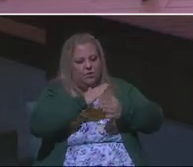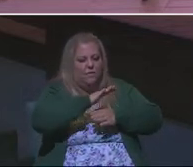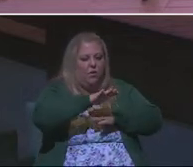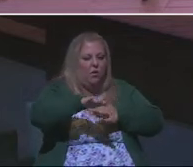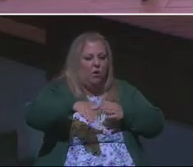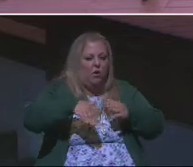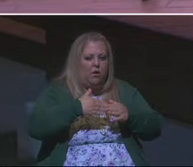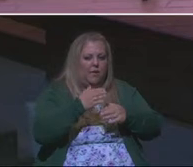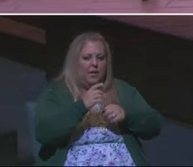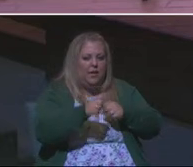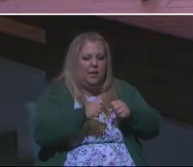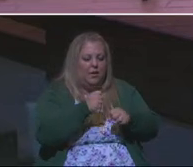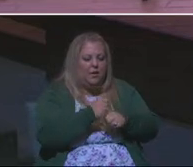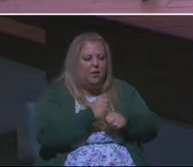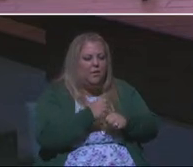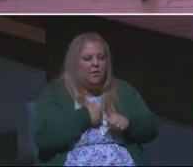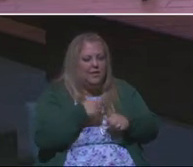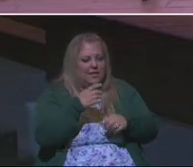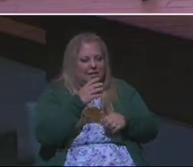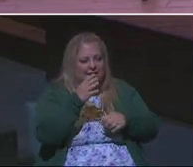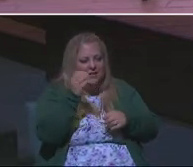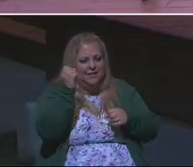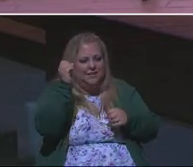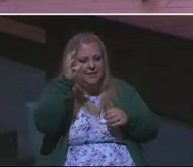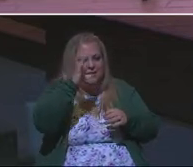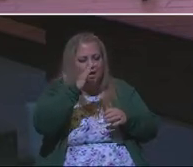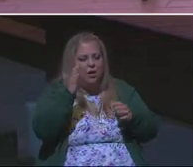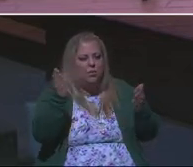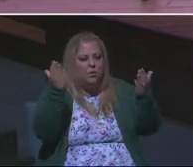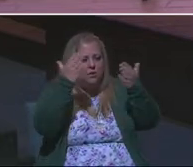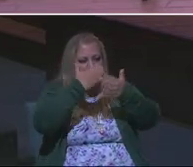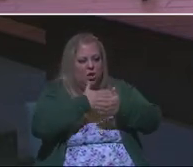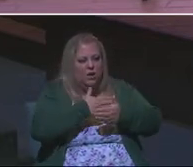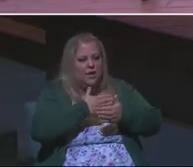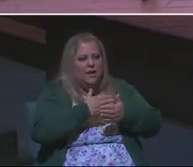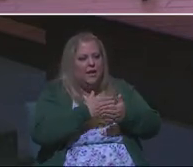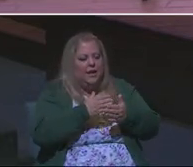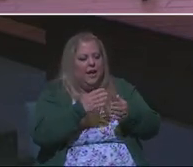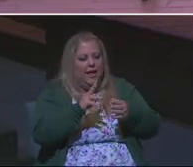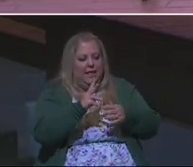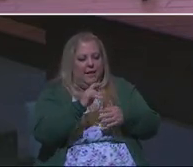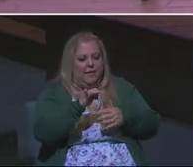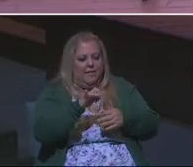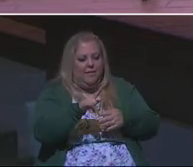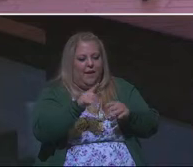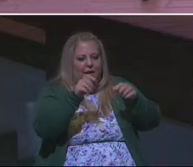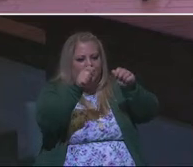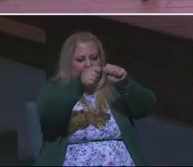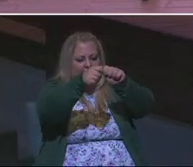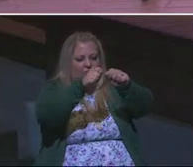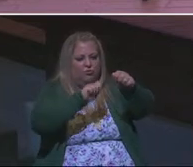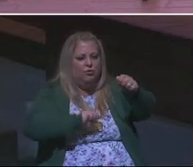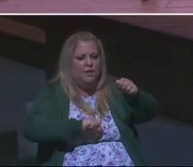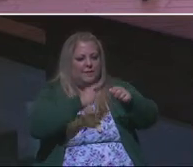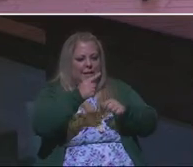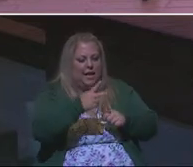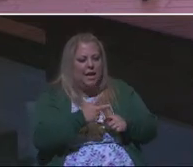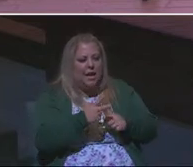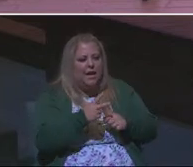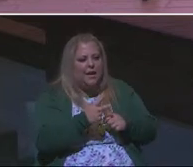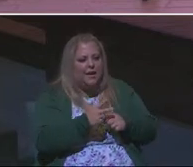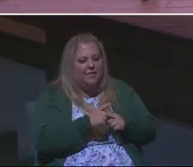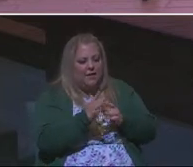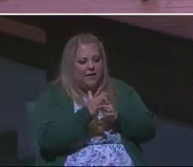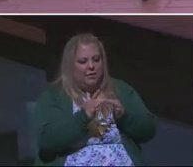until the 9th hour, and the sun was darkened, and the veil of the temple was rent in the midst. That is, it was ripped in half. And when Jesus